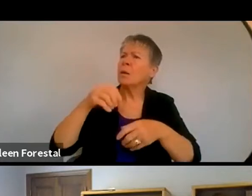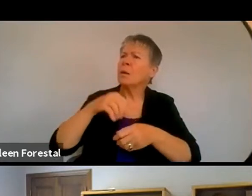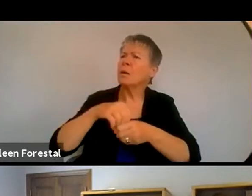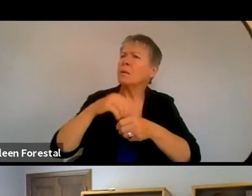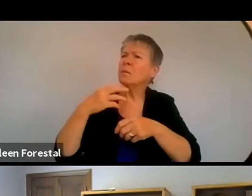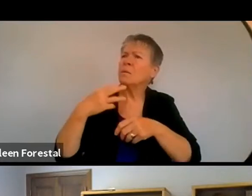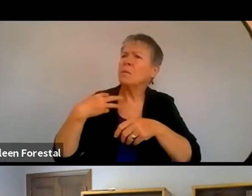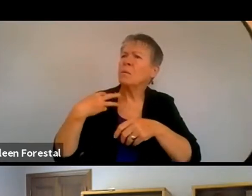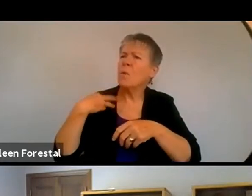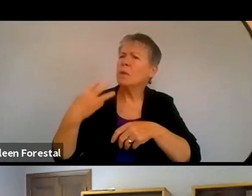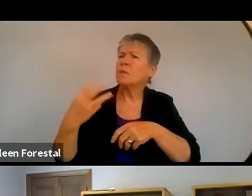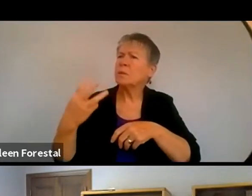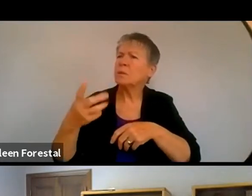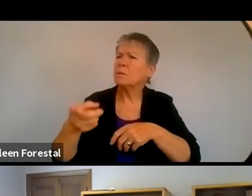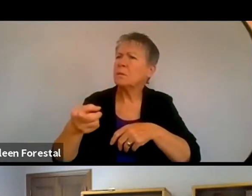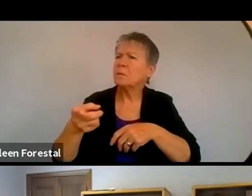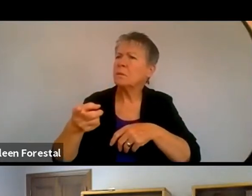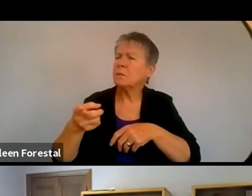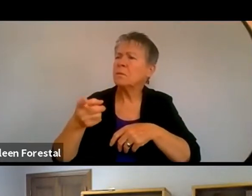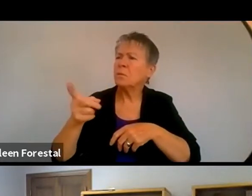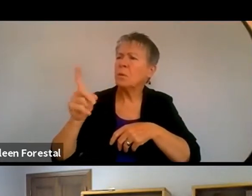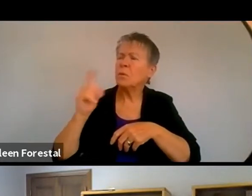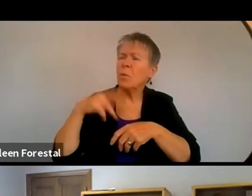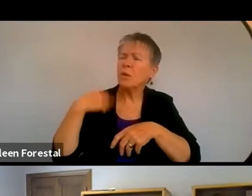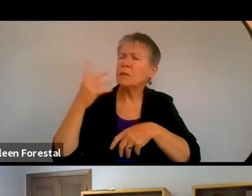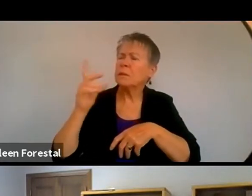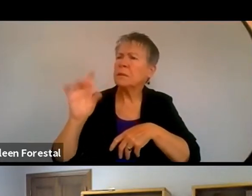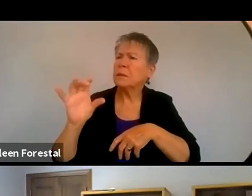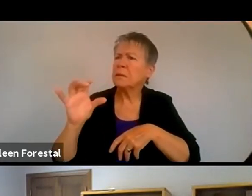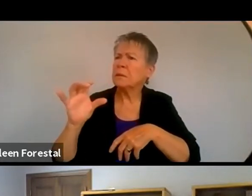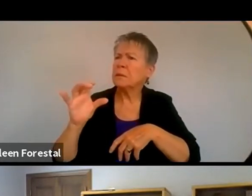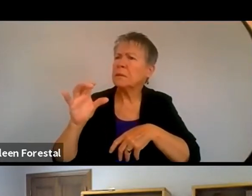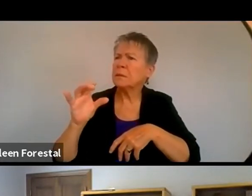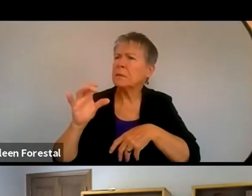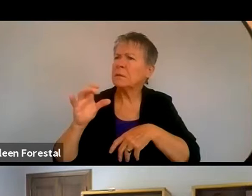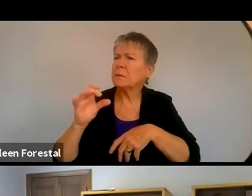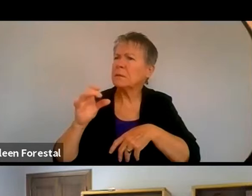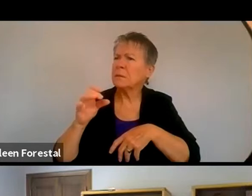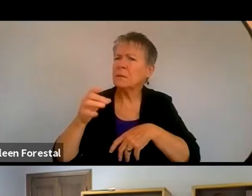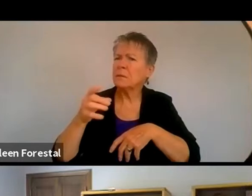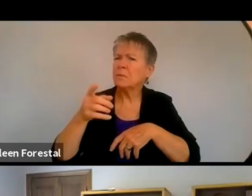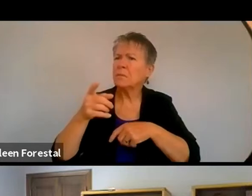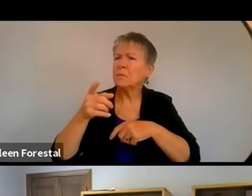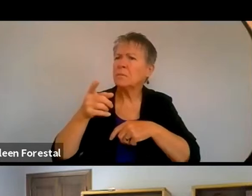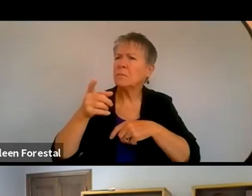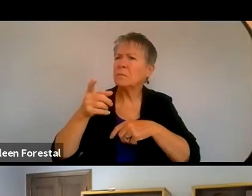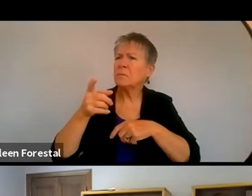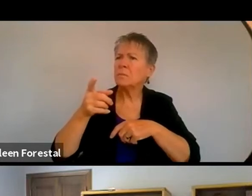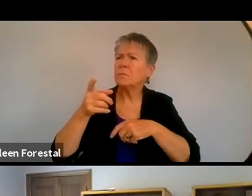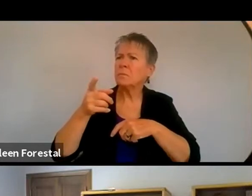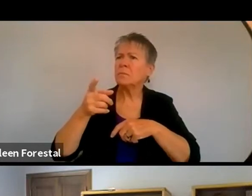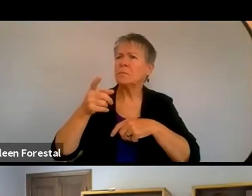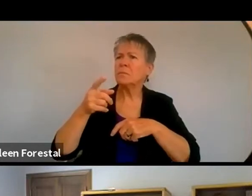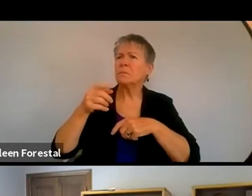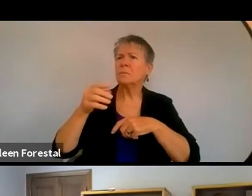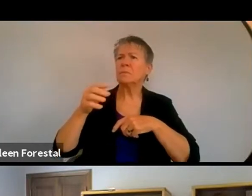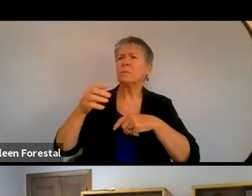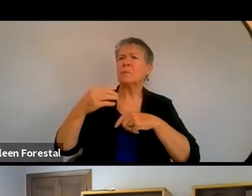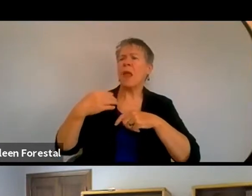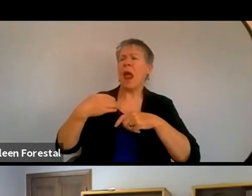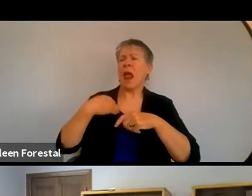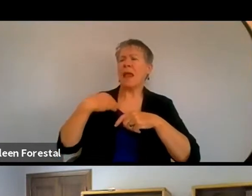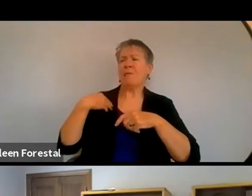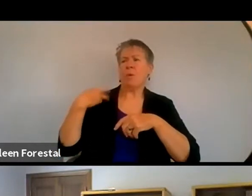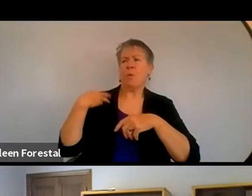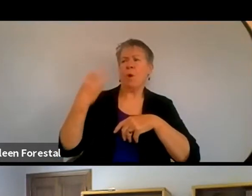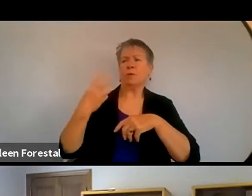today. Well, thank you very much. In fact, I have a Washington question for you. There you go. Larry Kudlow today, the president's